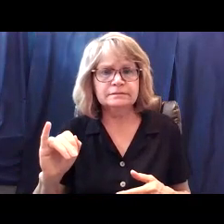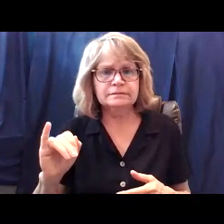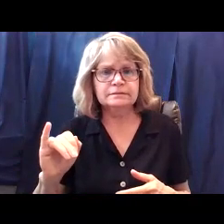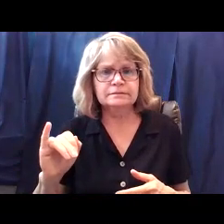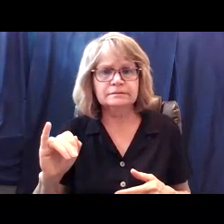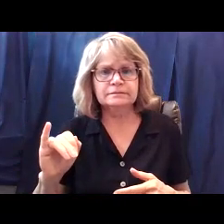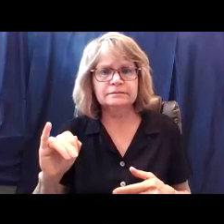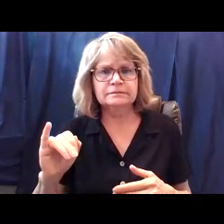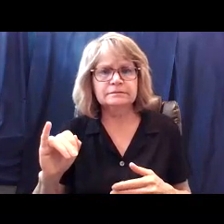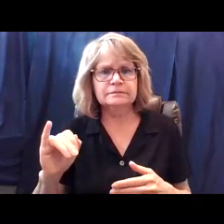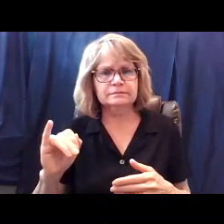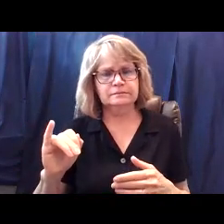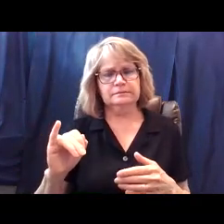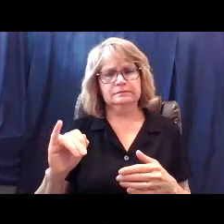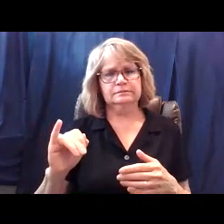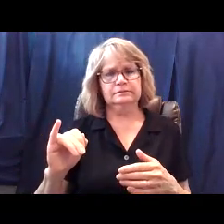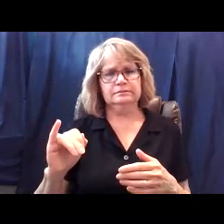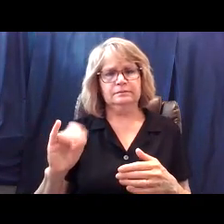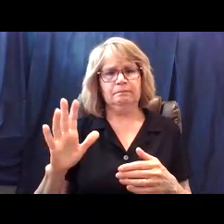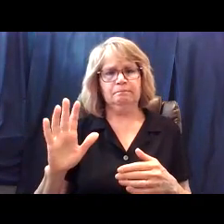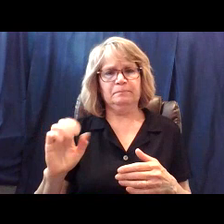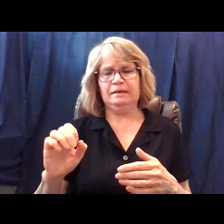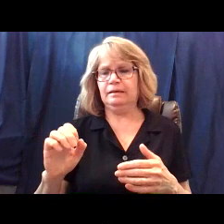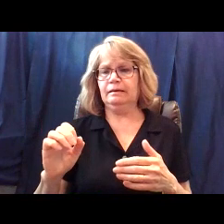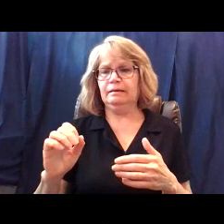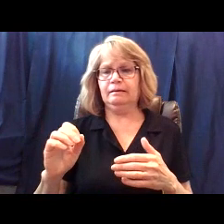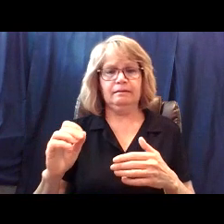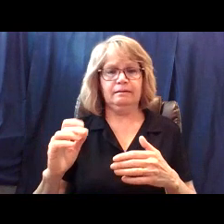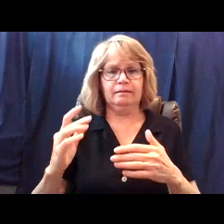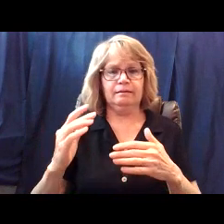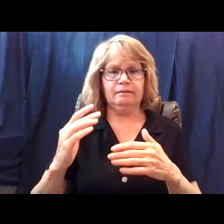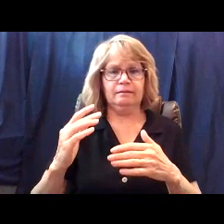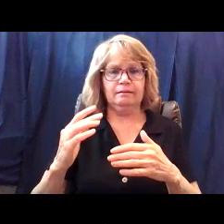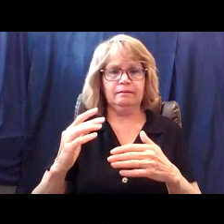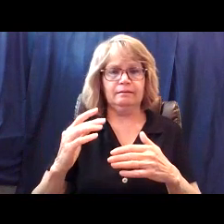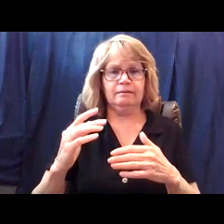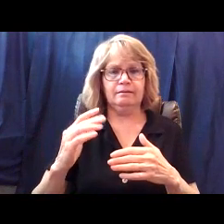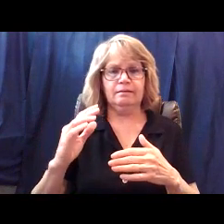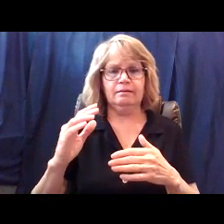burden? And I will get into that in just a few minutes. That's an excellent question.